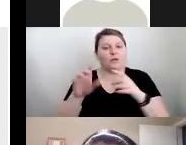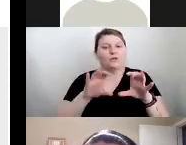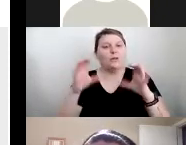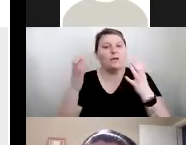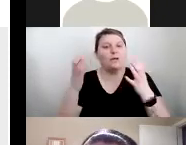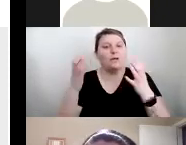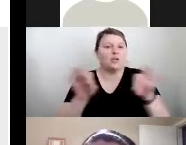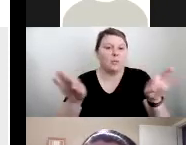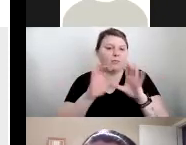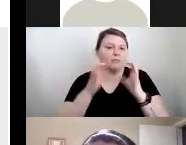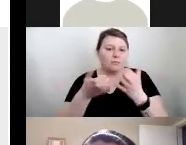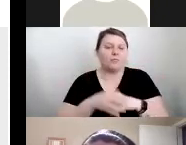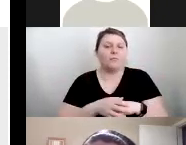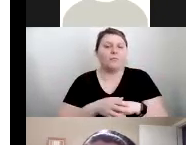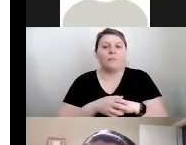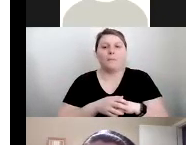diploma courses.